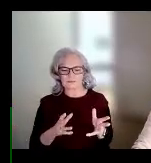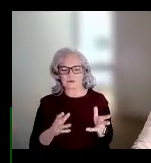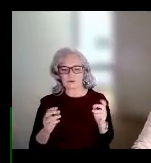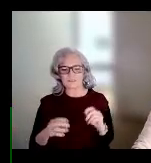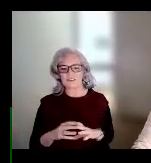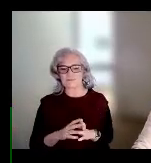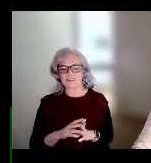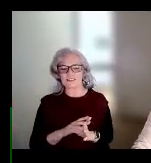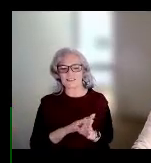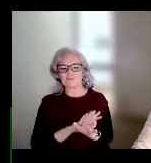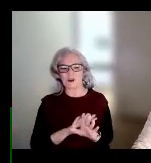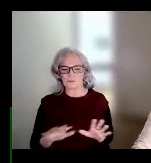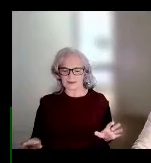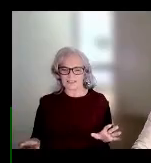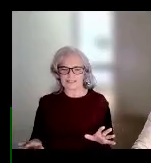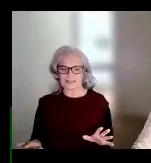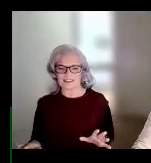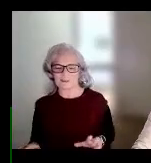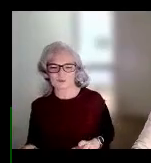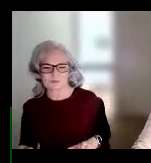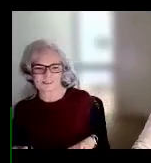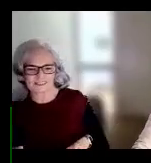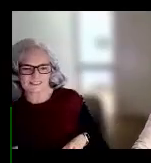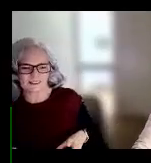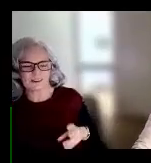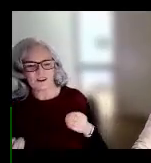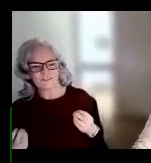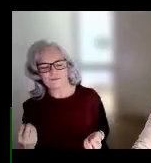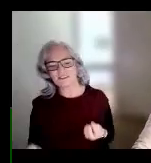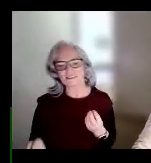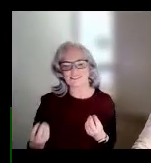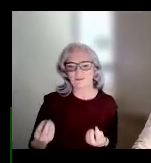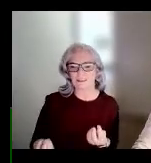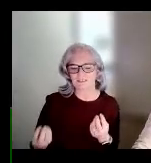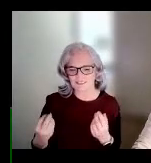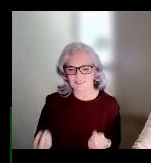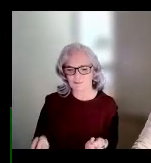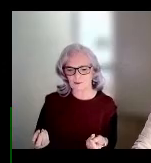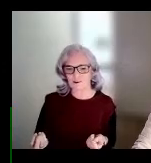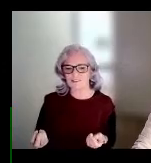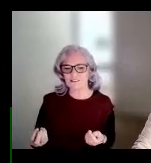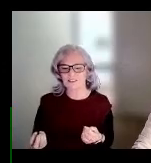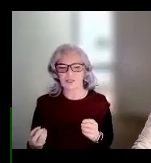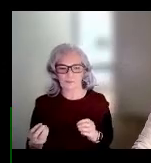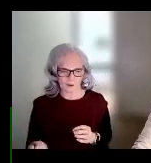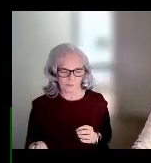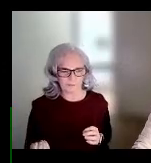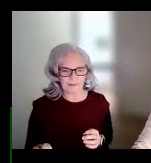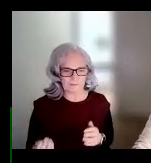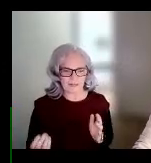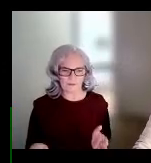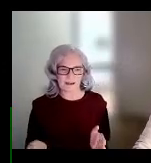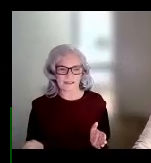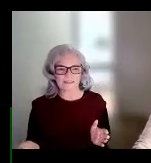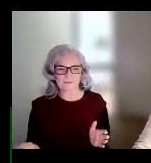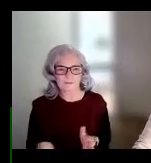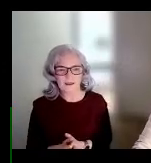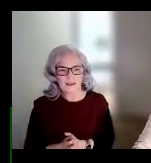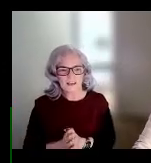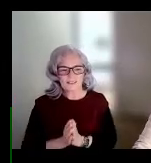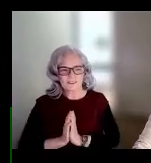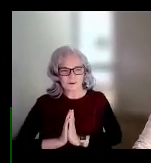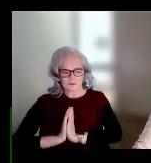lot of the people who live with MND live nowhere near a capital city. So for me, that's something that just summarises the problem in many